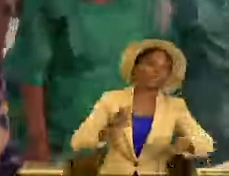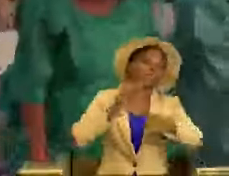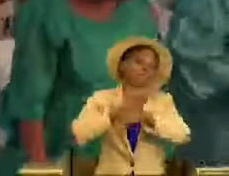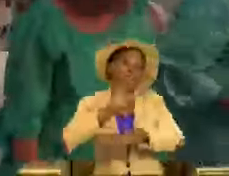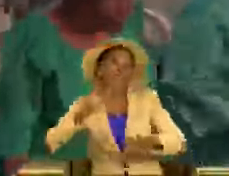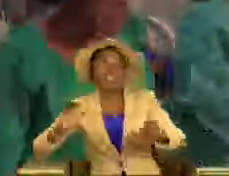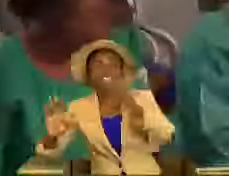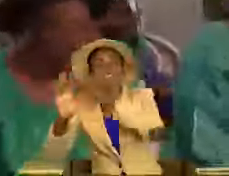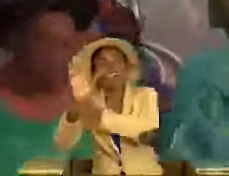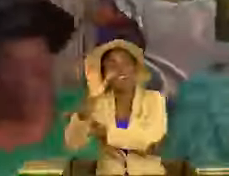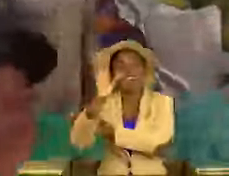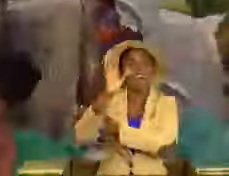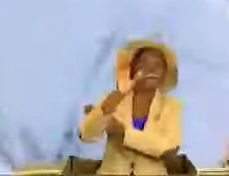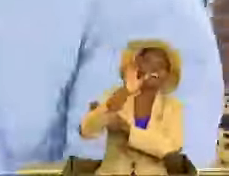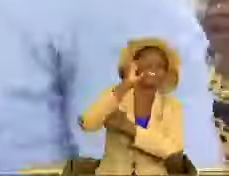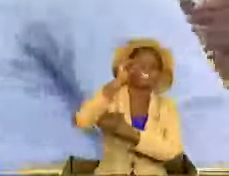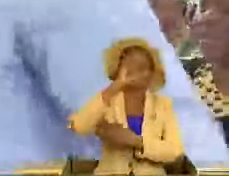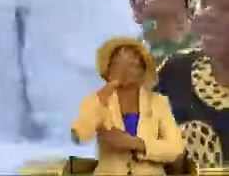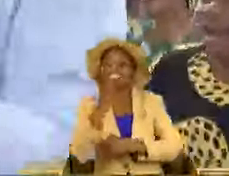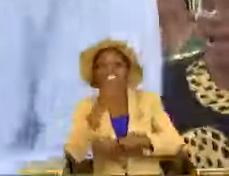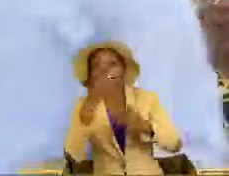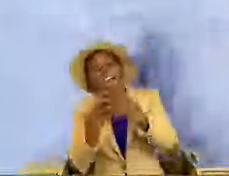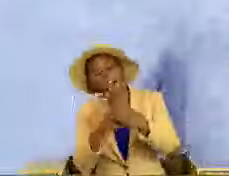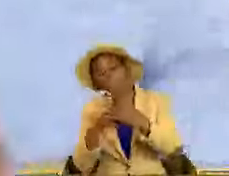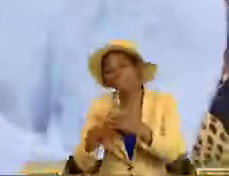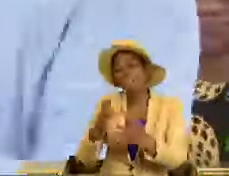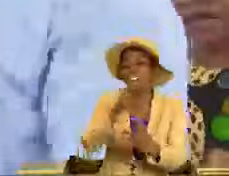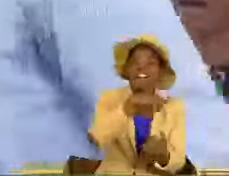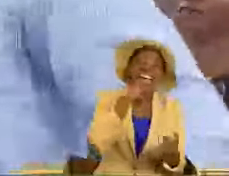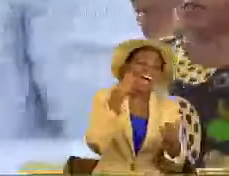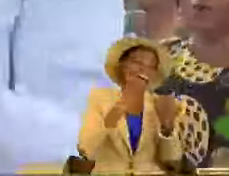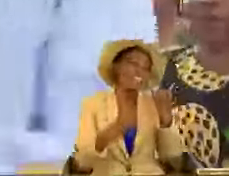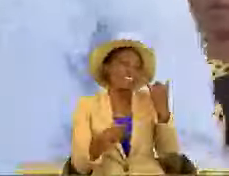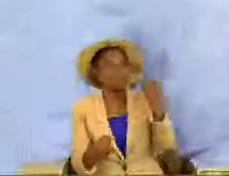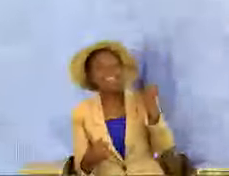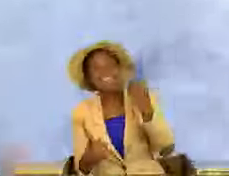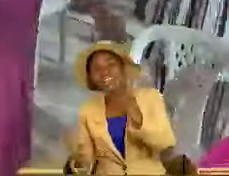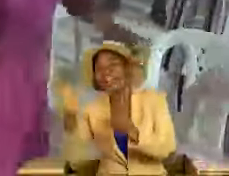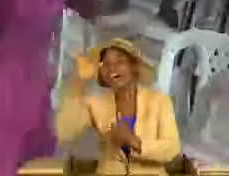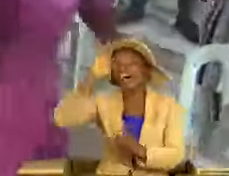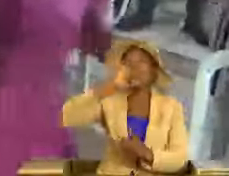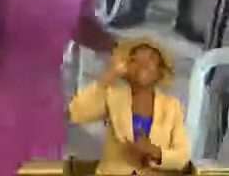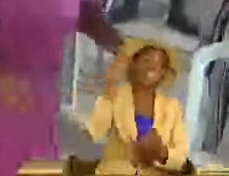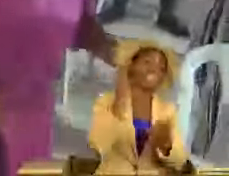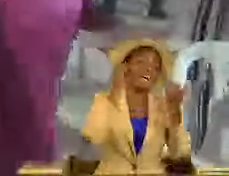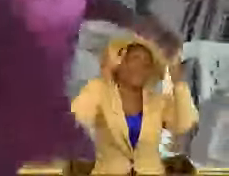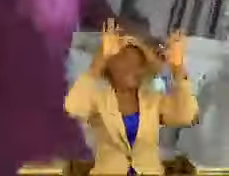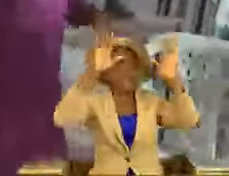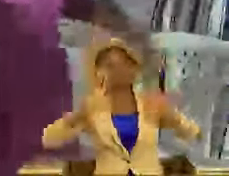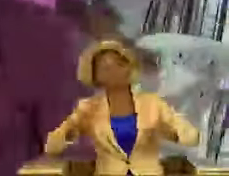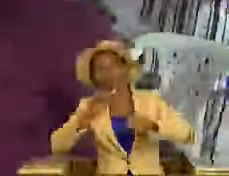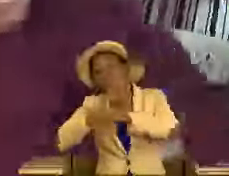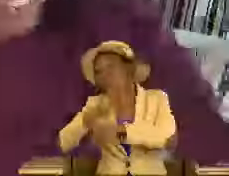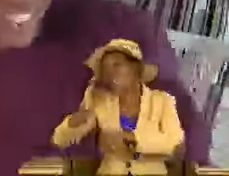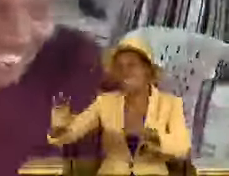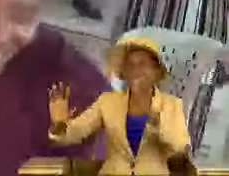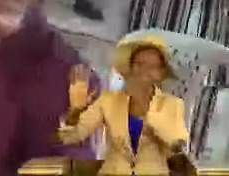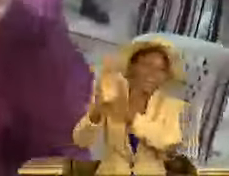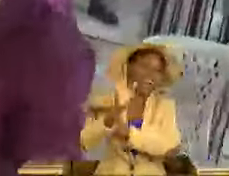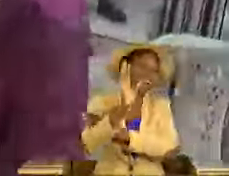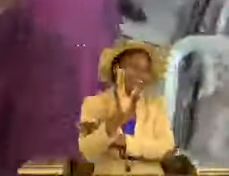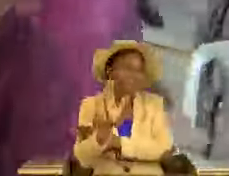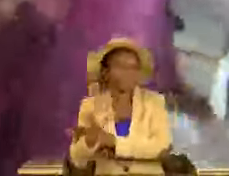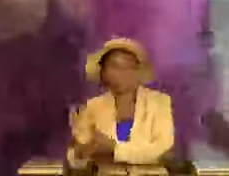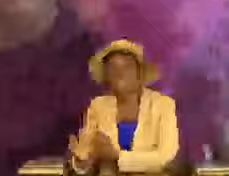miracle working God he's an Al and Omega he's a miracle working